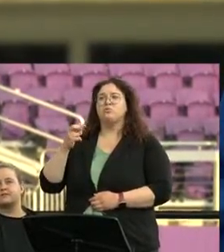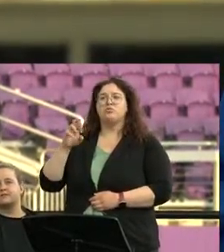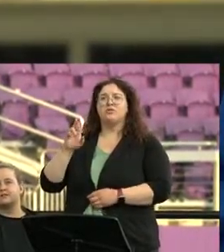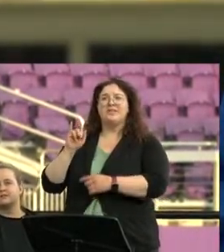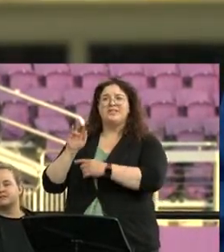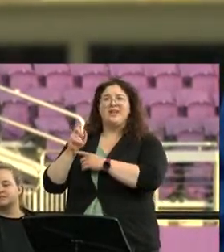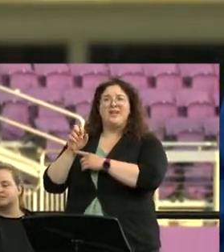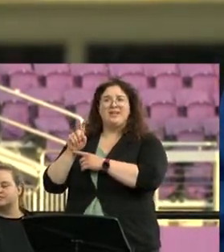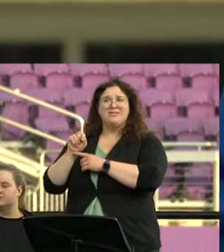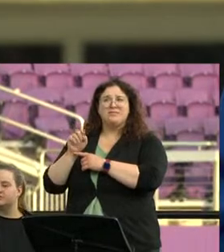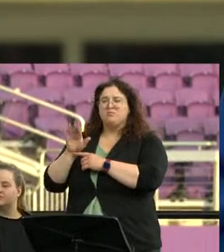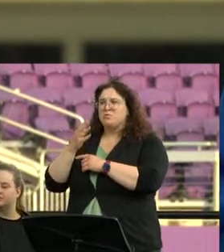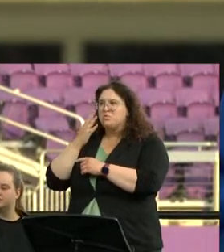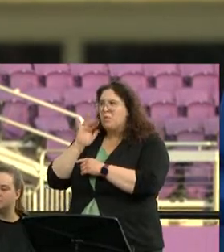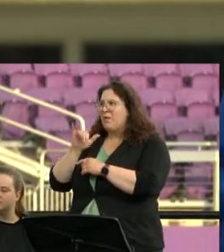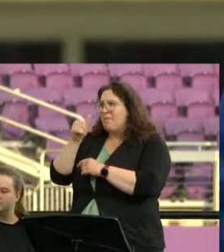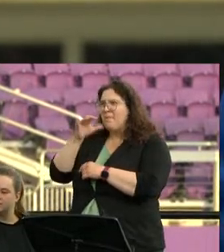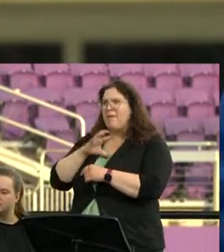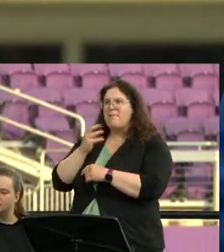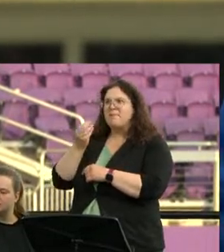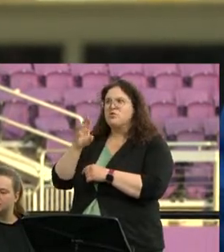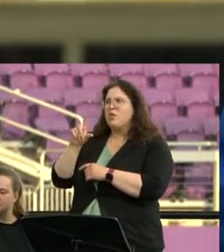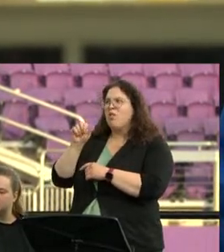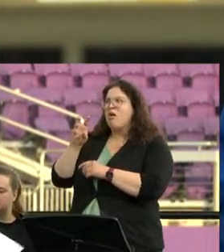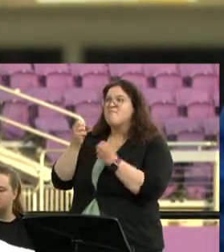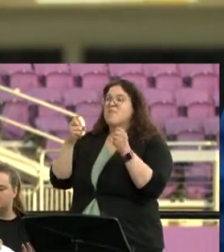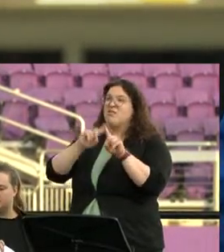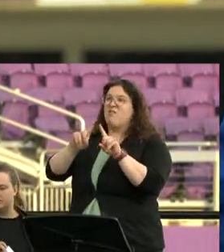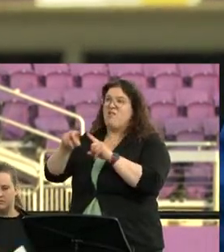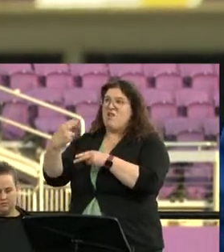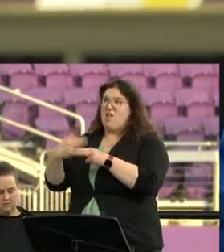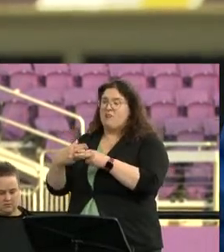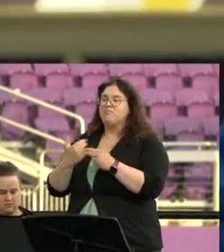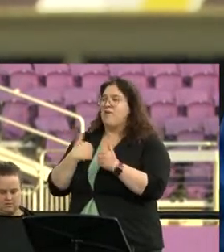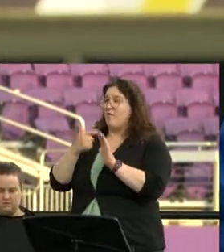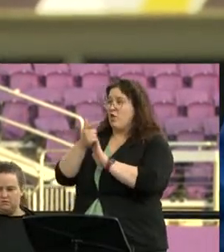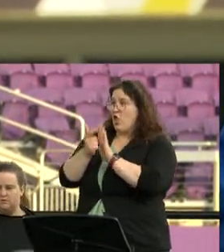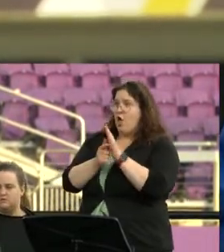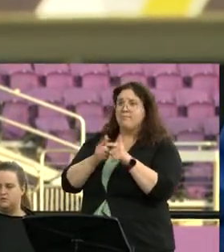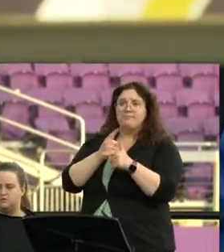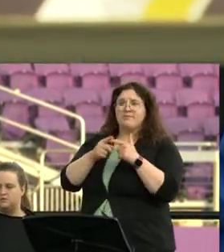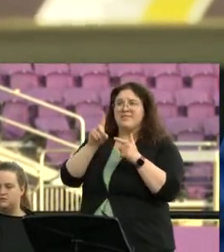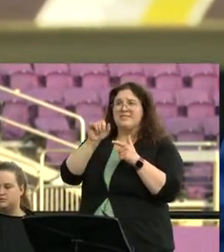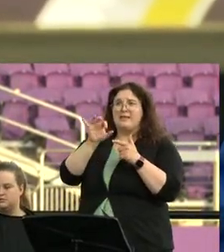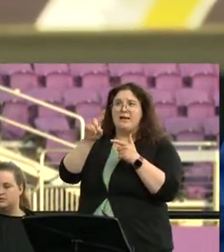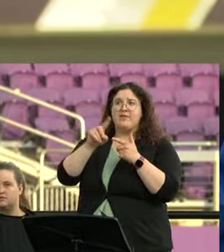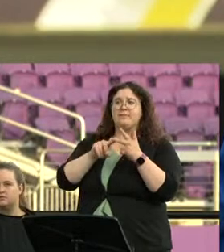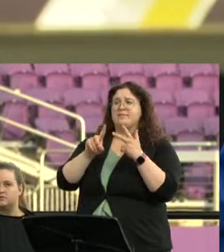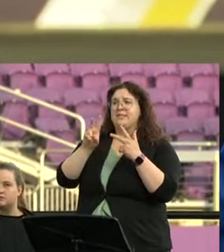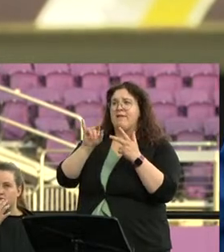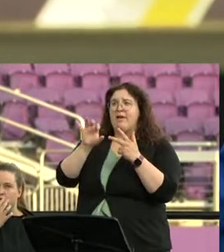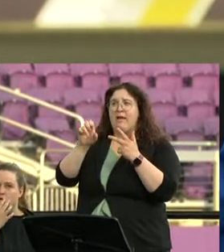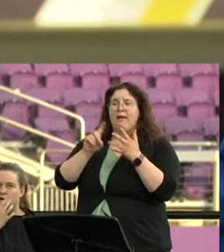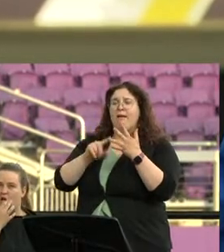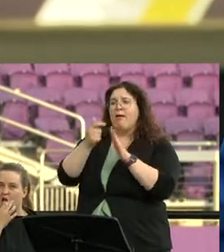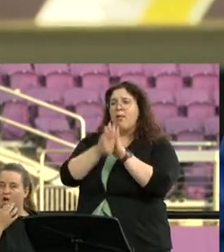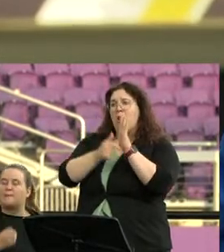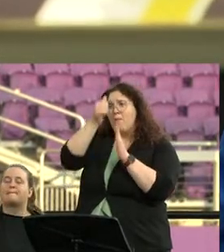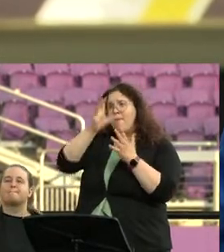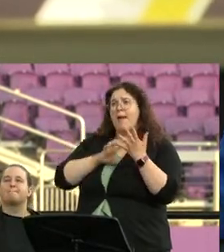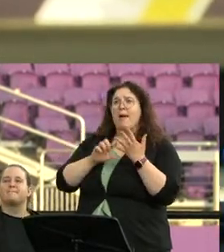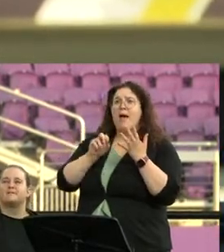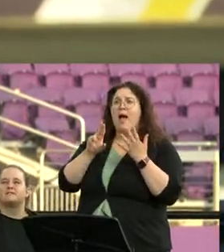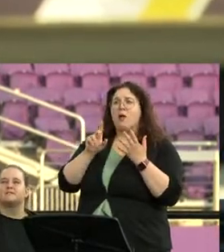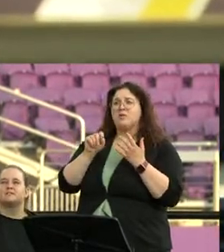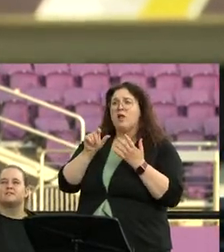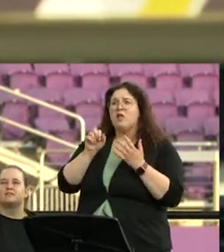law actually goes by many names? Really? Mm-hmm. There's Law, David, Davy, the Lawman, Outlaw,